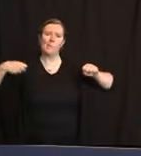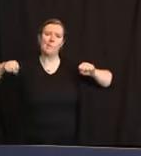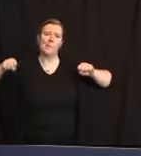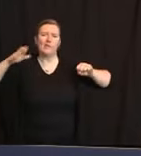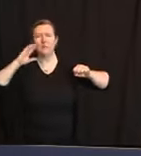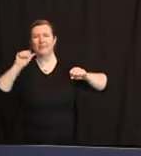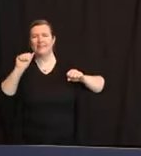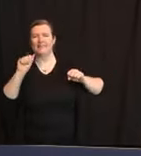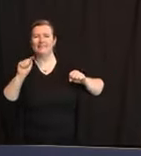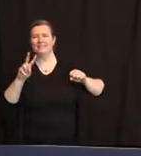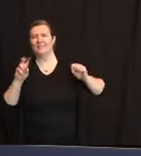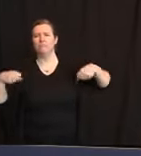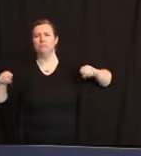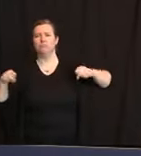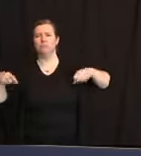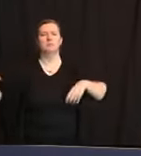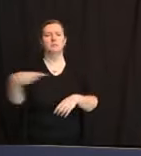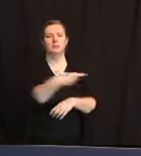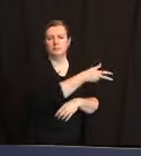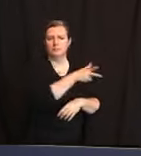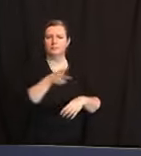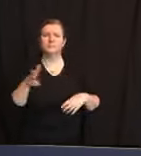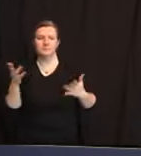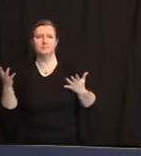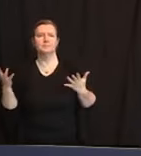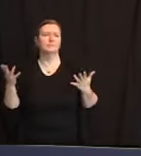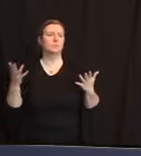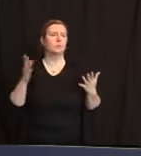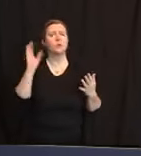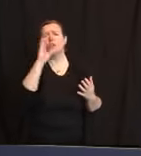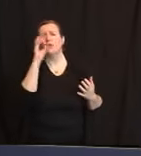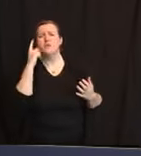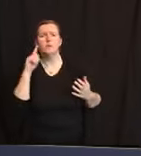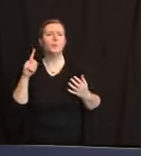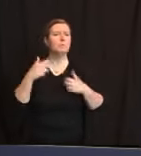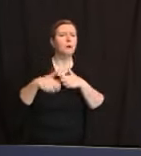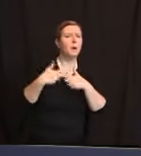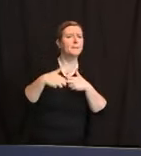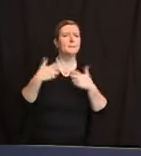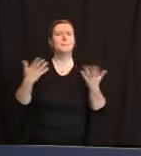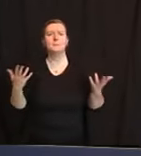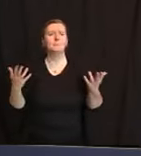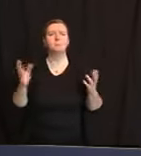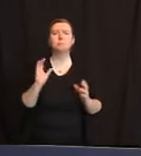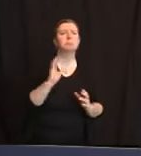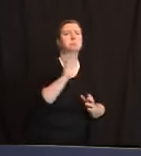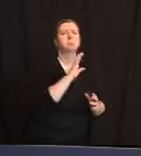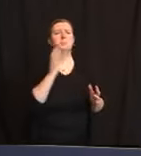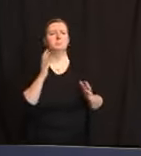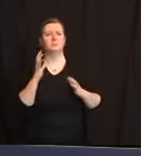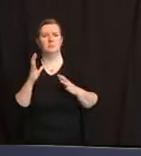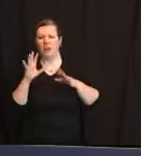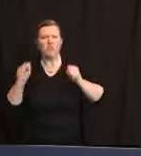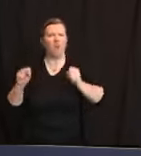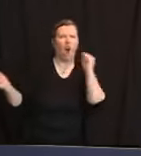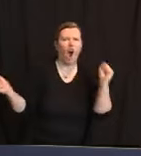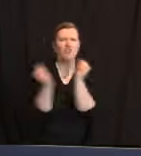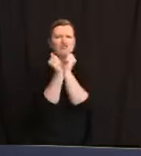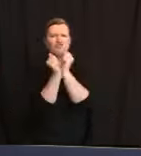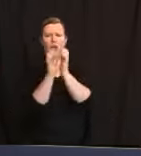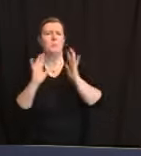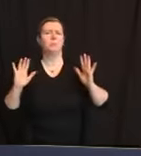if anyone needs anything. We're not looking for any problems. We're not looking to arrest anyone. We're not looking to have